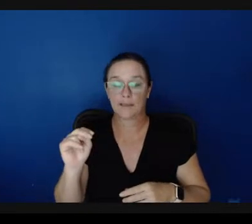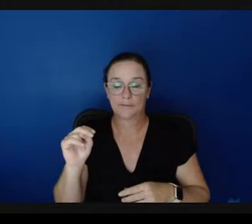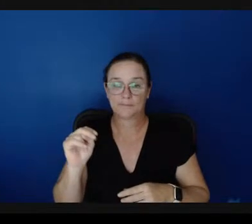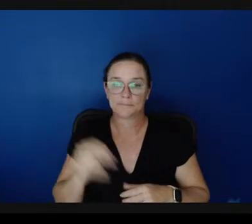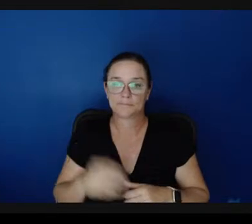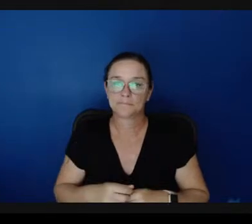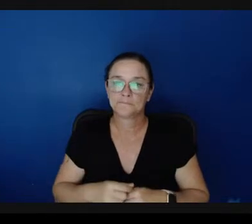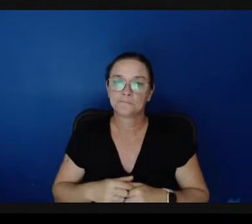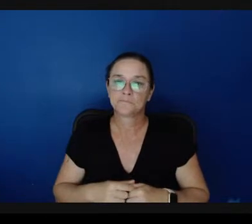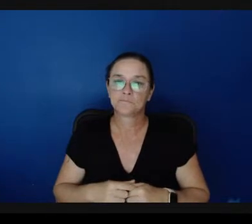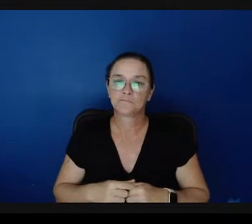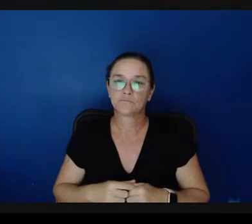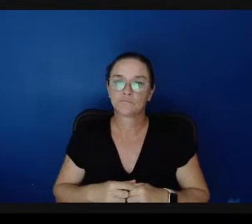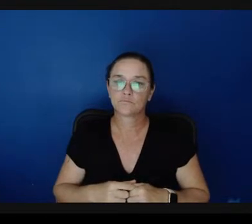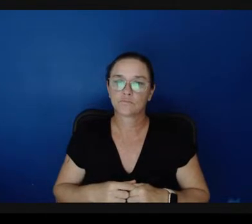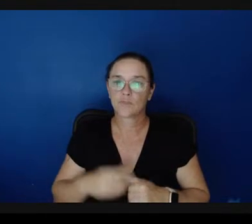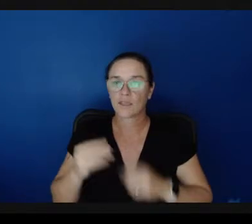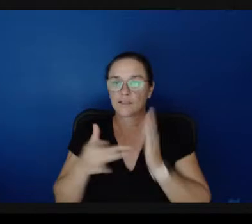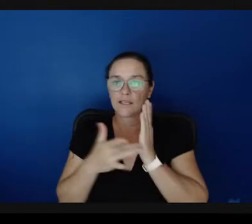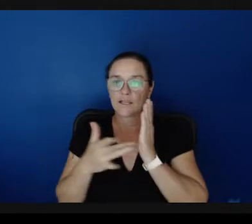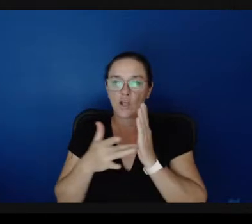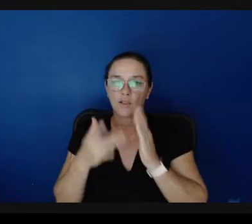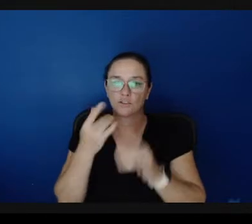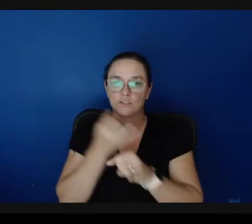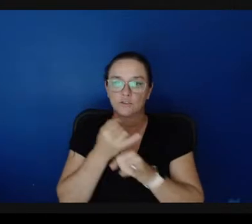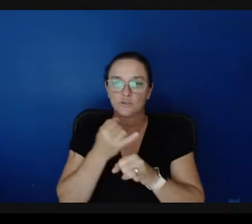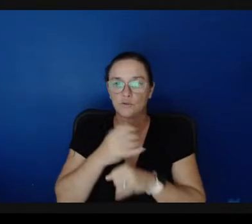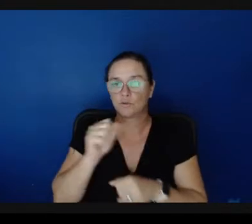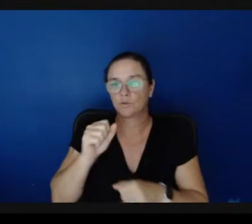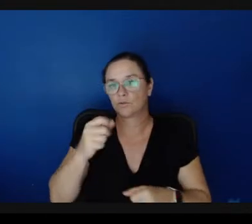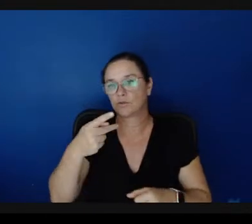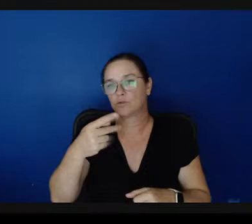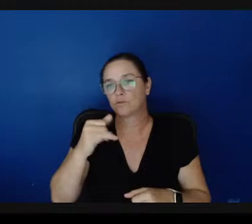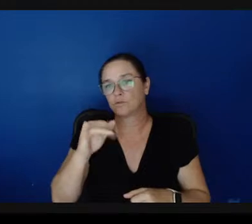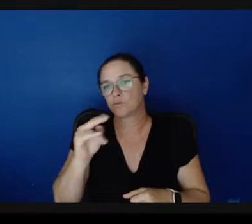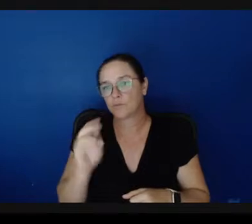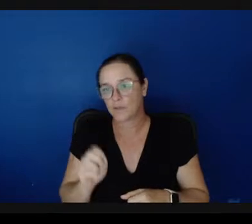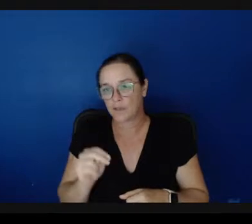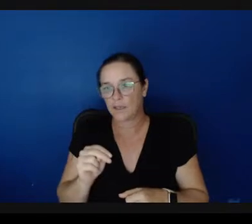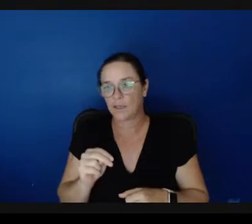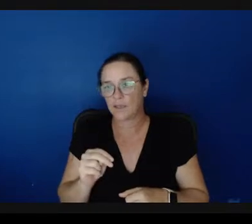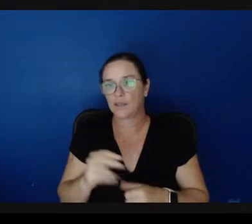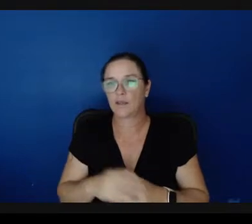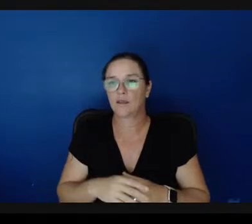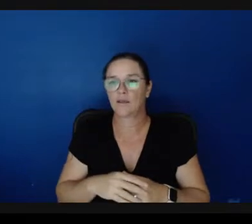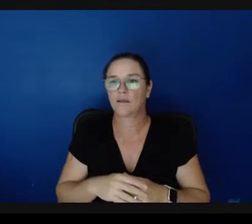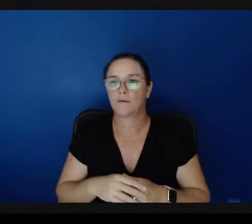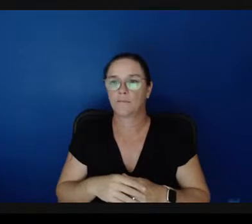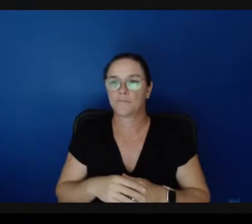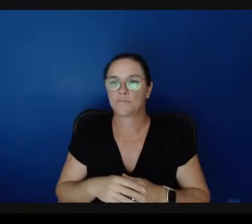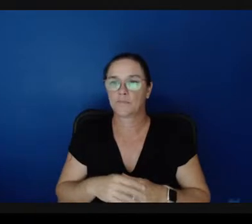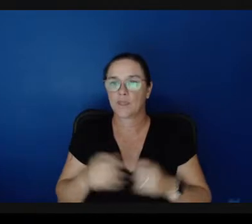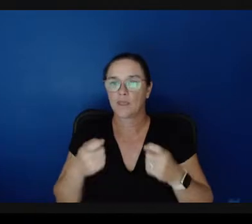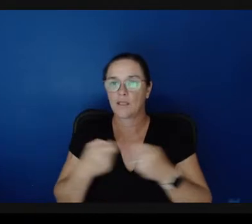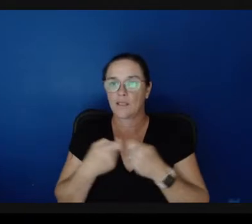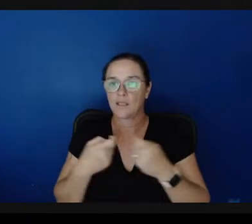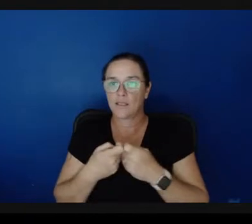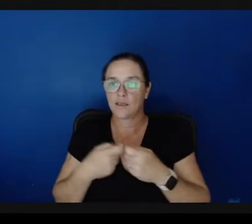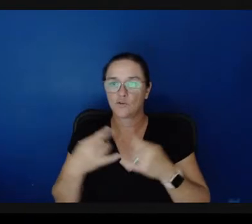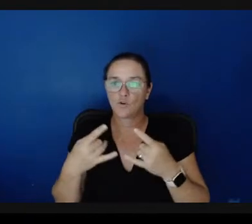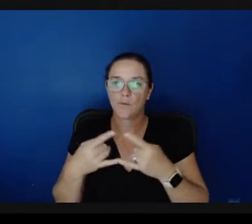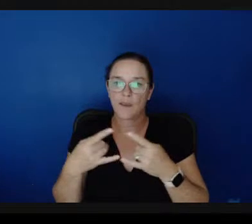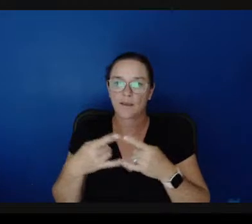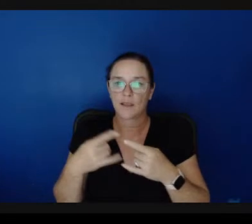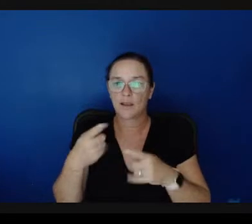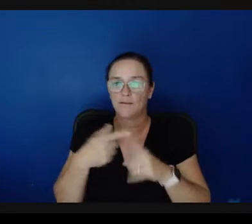Also in technological institutes in Spain, renewable energy institutes, and electromagnetic. Yeah, Nāpau is down here